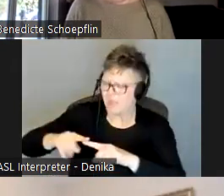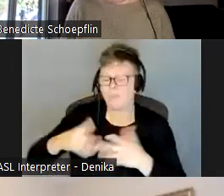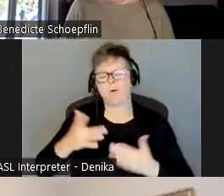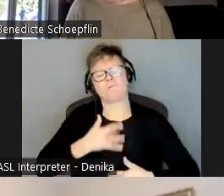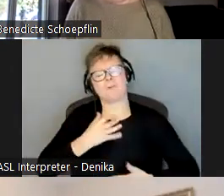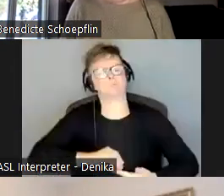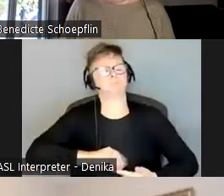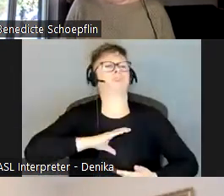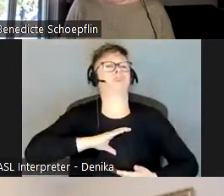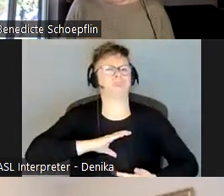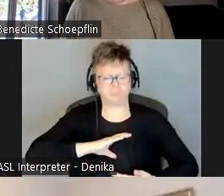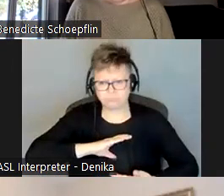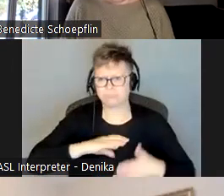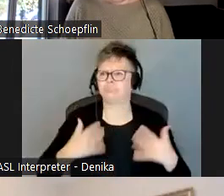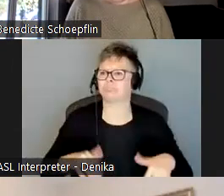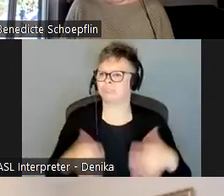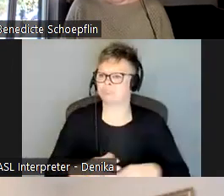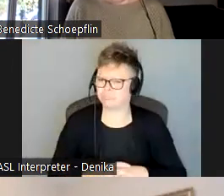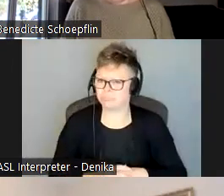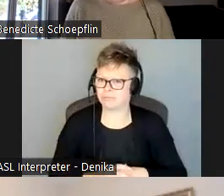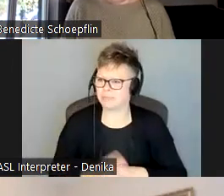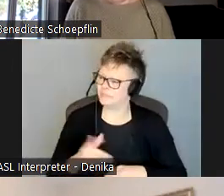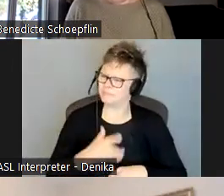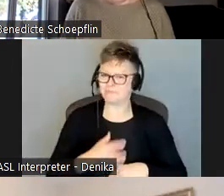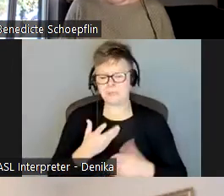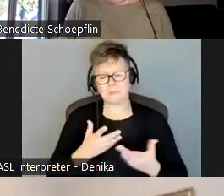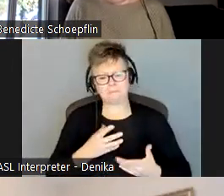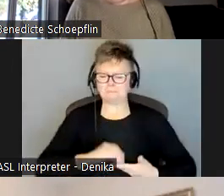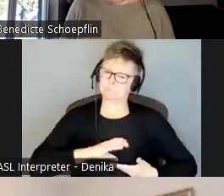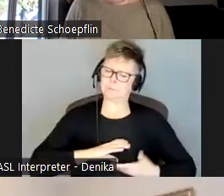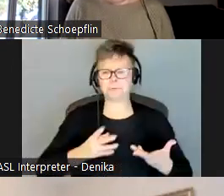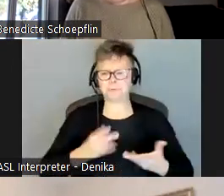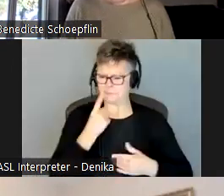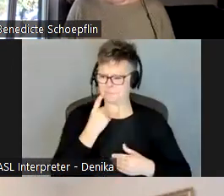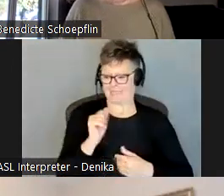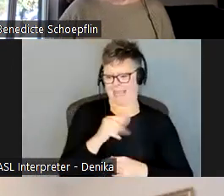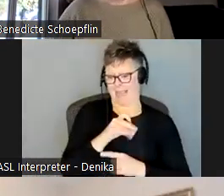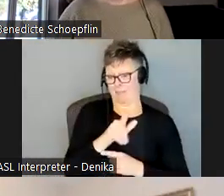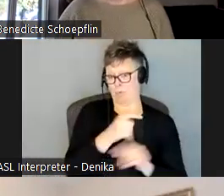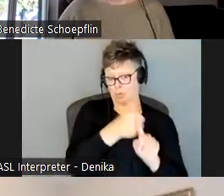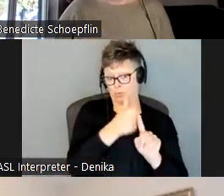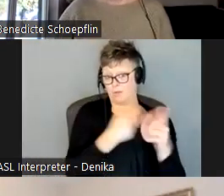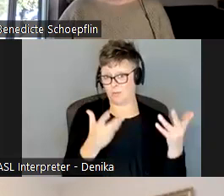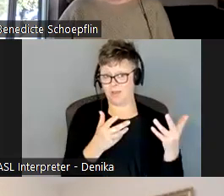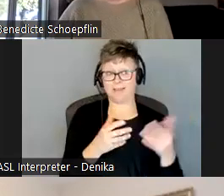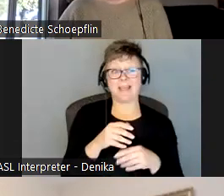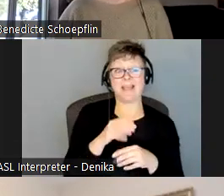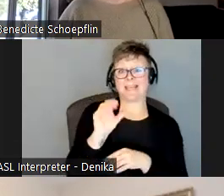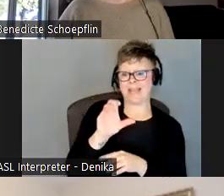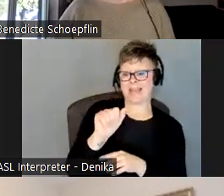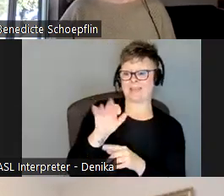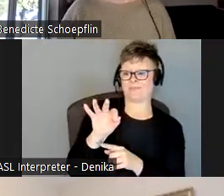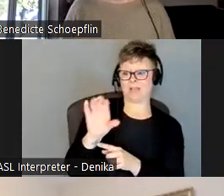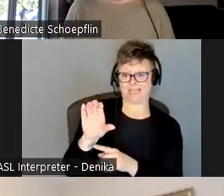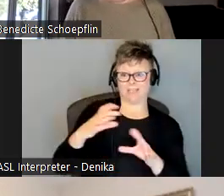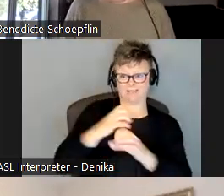for the work that she's been doing. This past April, the Canadian Anti-Fraud Centre requested she be the